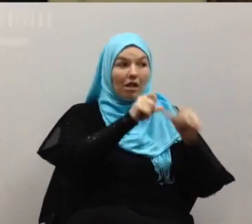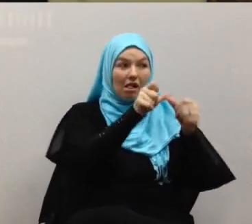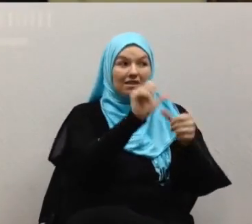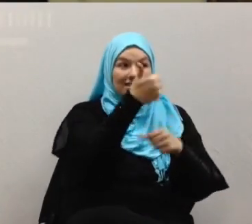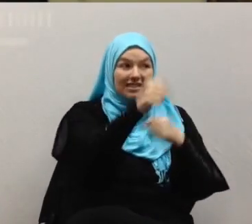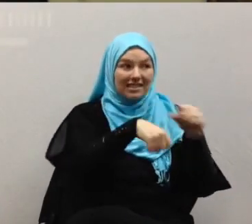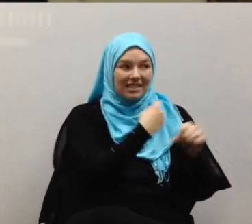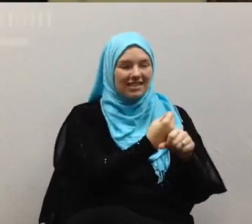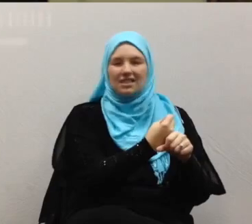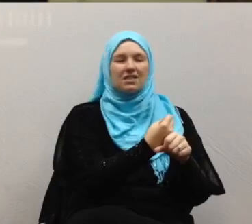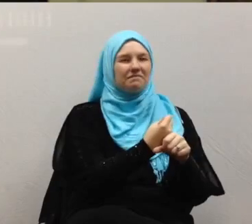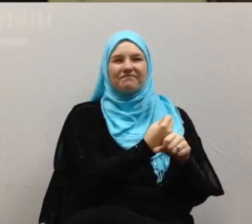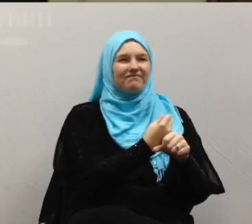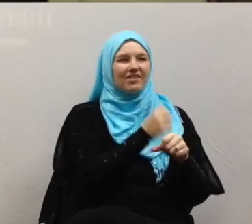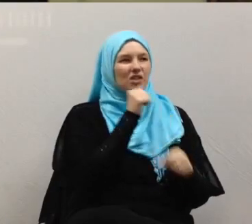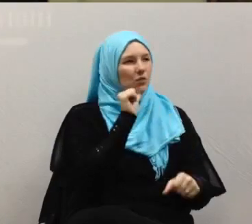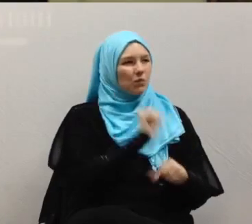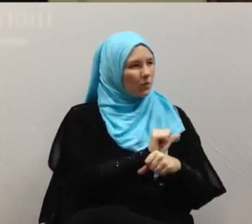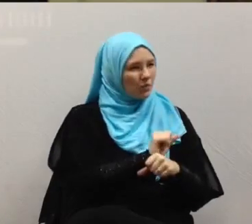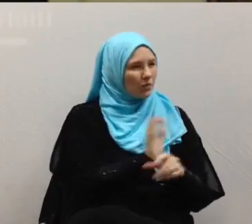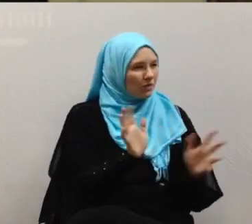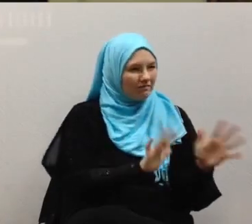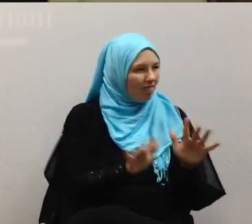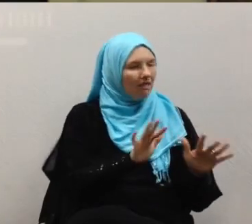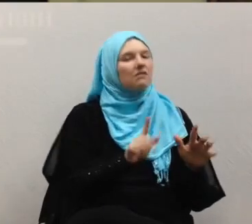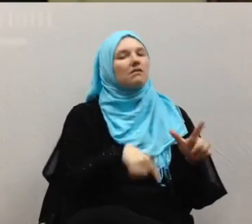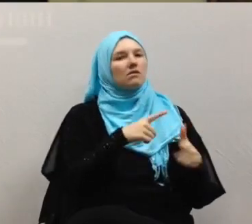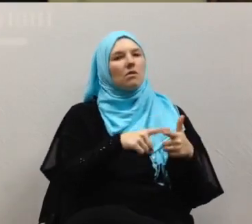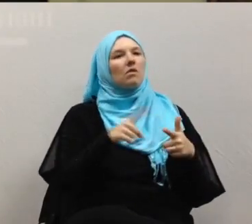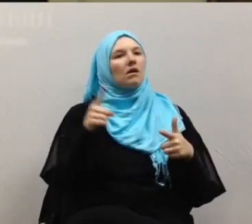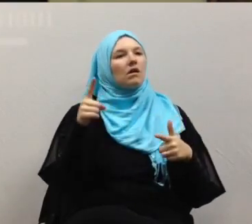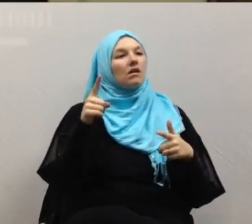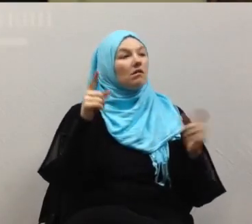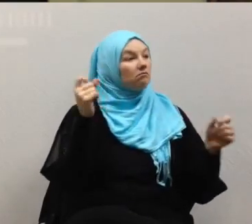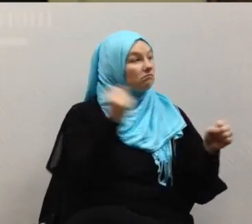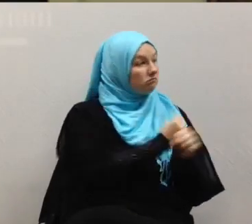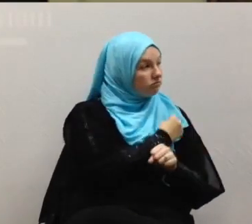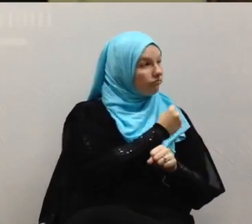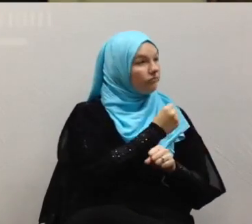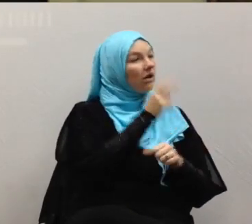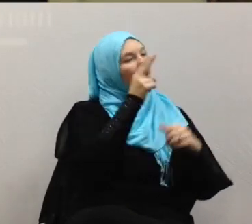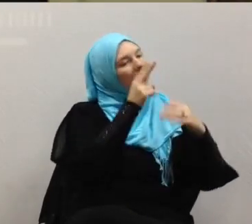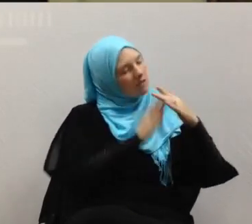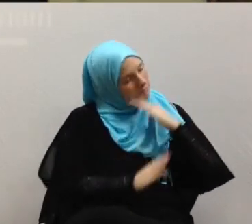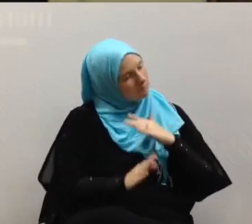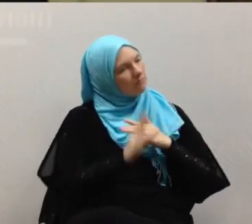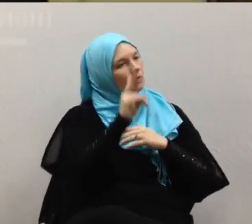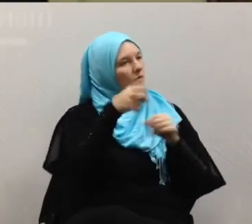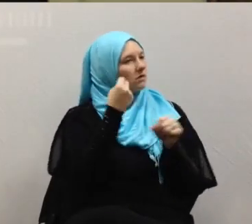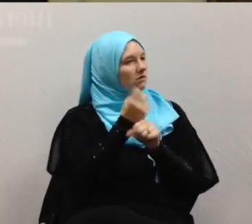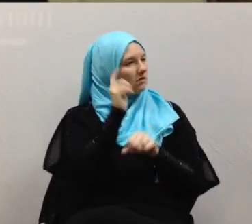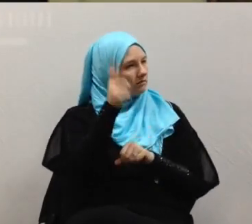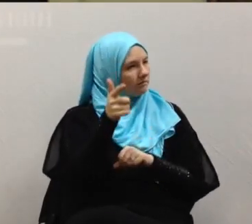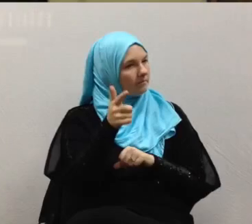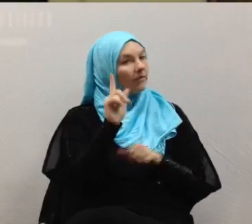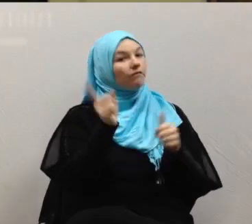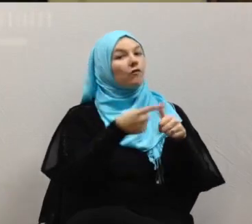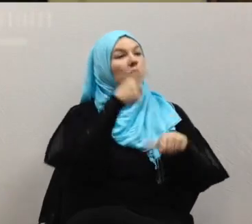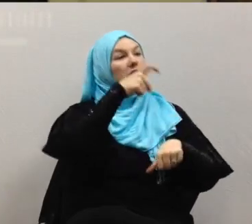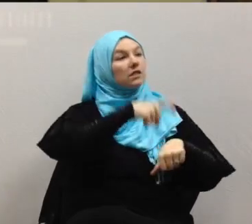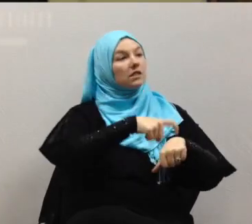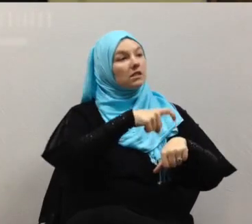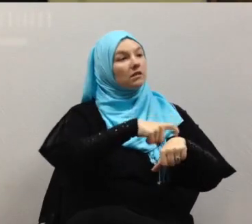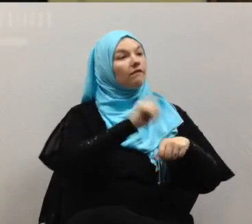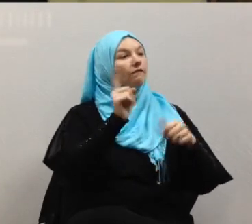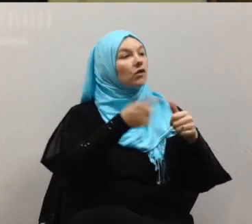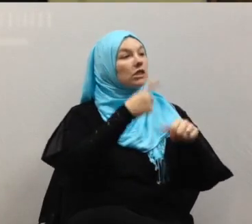victorious, but humble. He came back. When he came the first time in the year of Hudaybiyah,